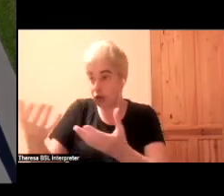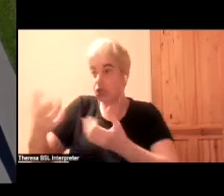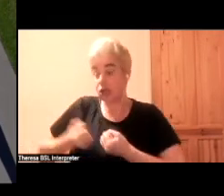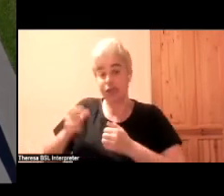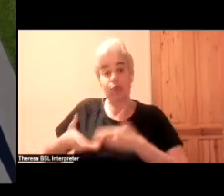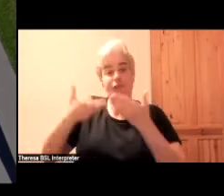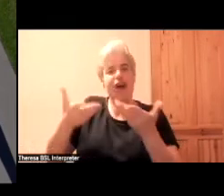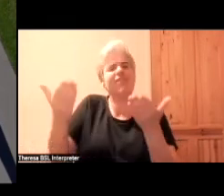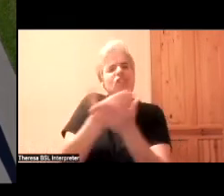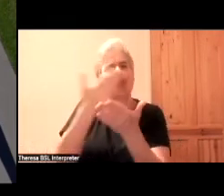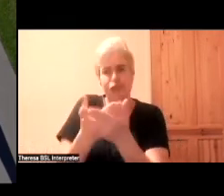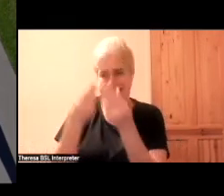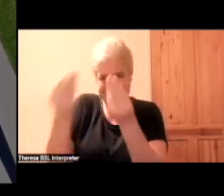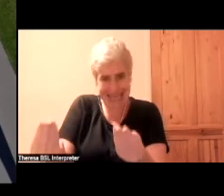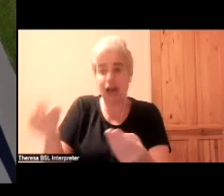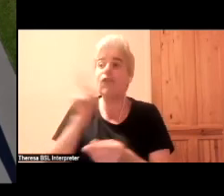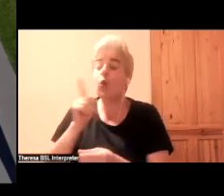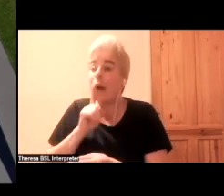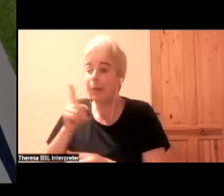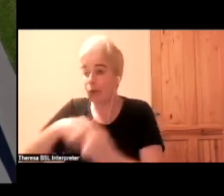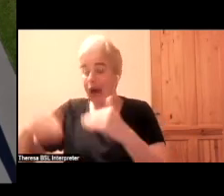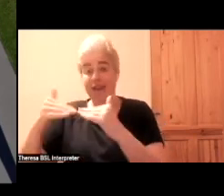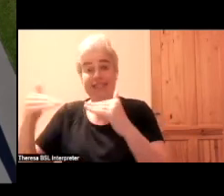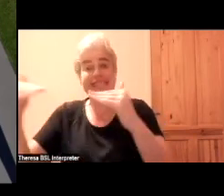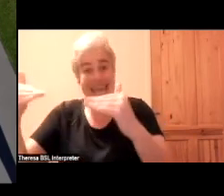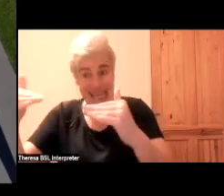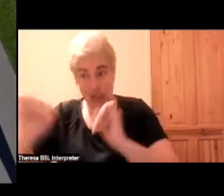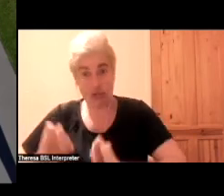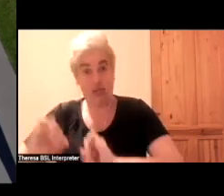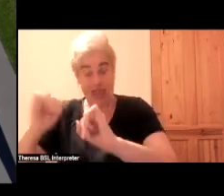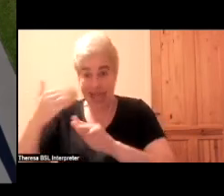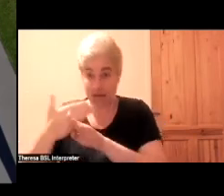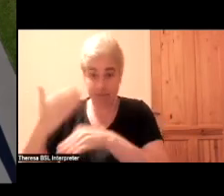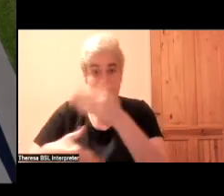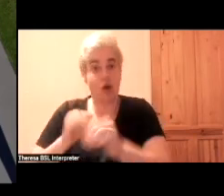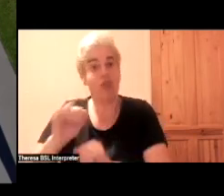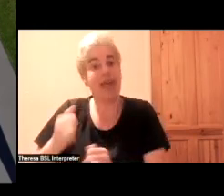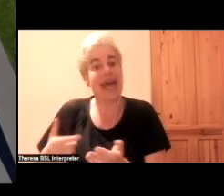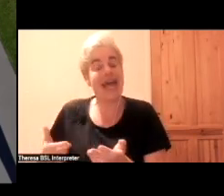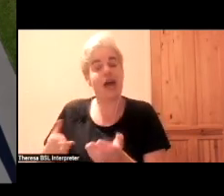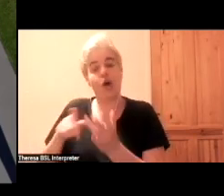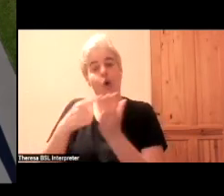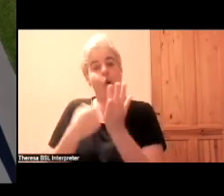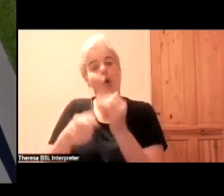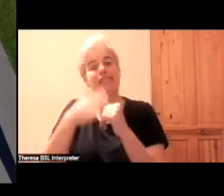providing security for women at whatever stage they may be in on their ordination